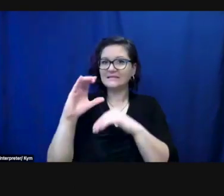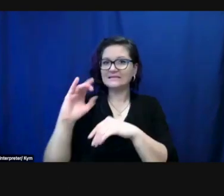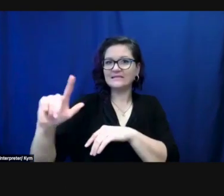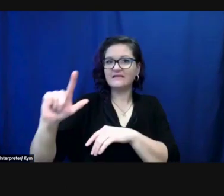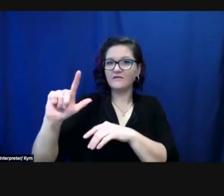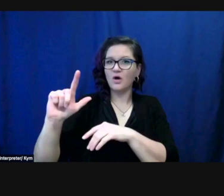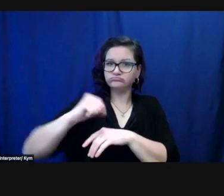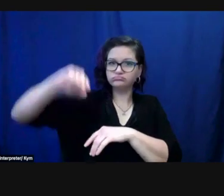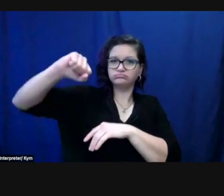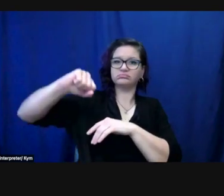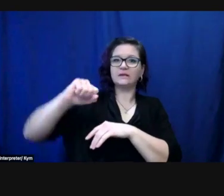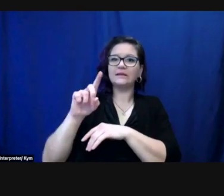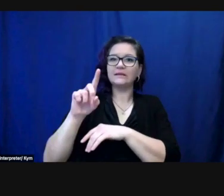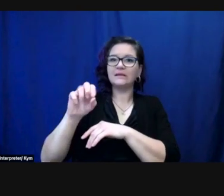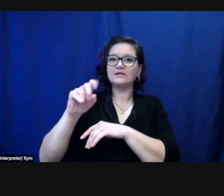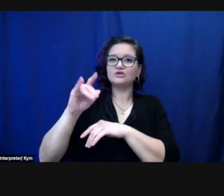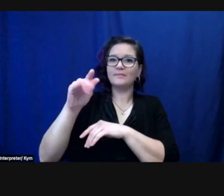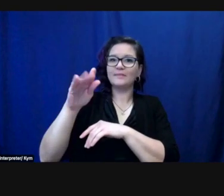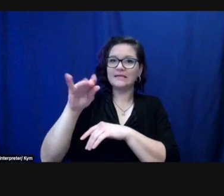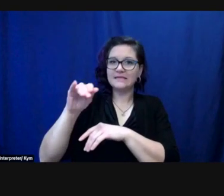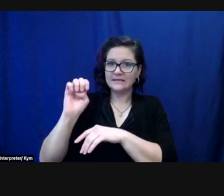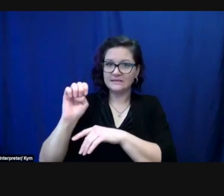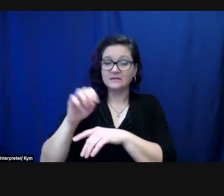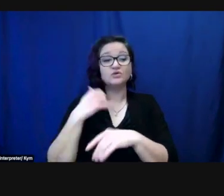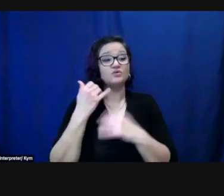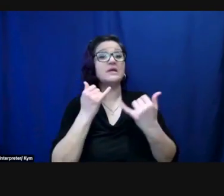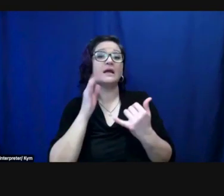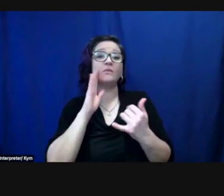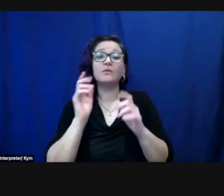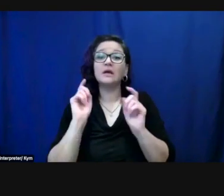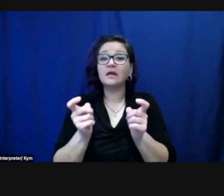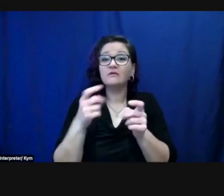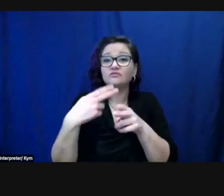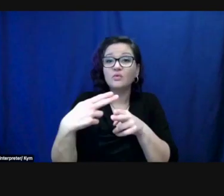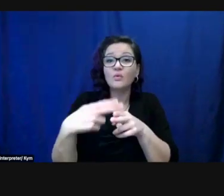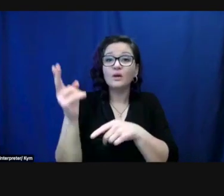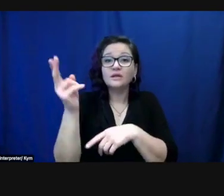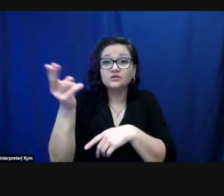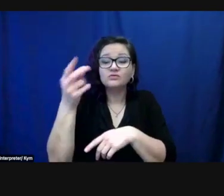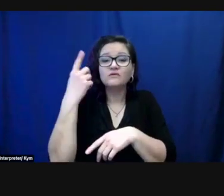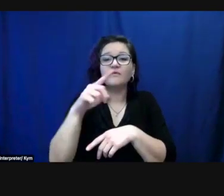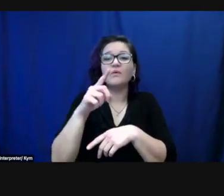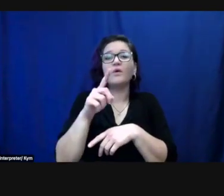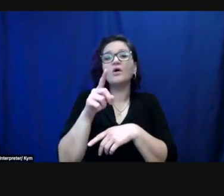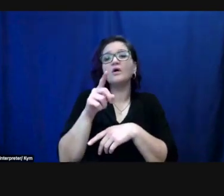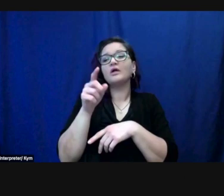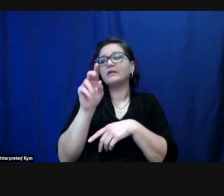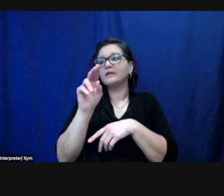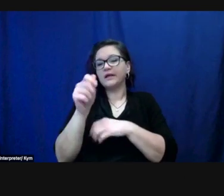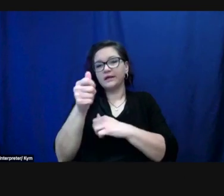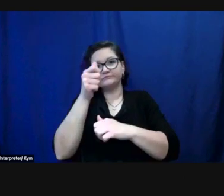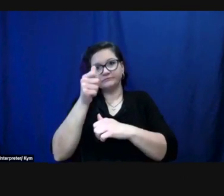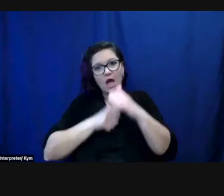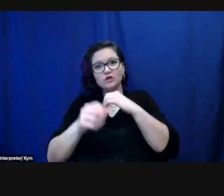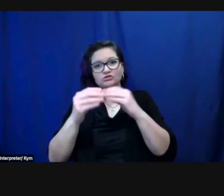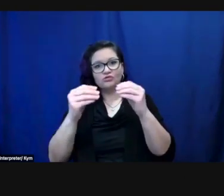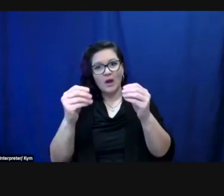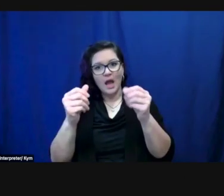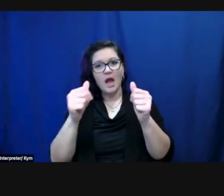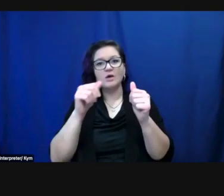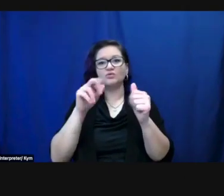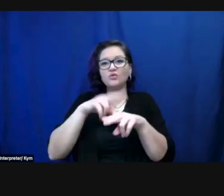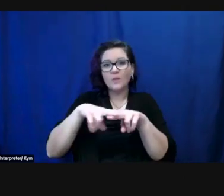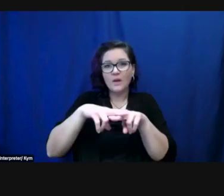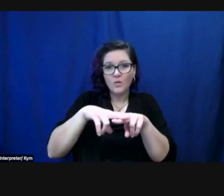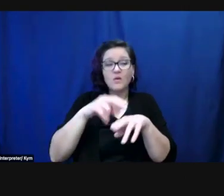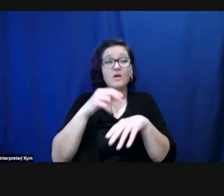going to start today by just giving a history of the Underground Railroad, people who were active,